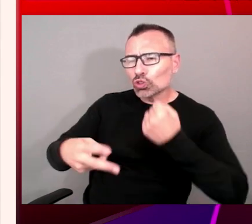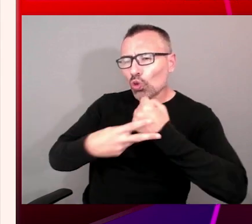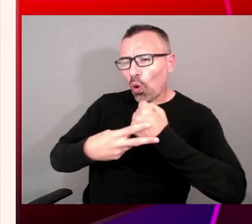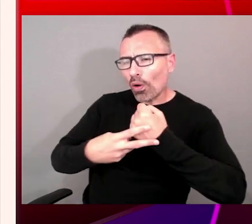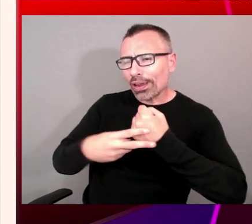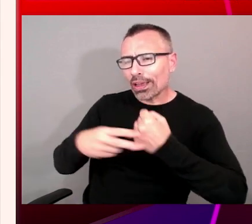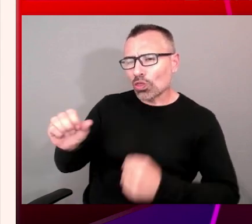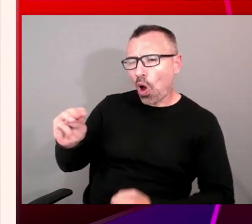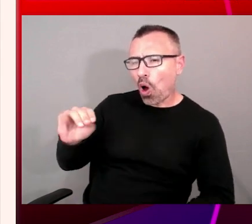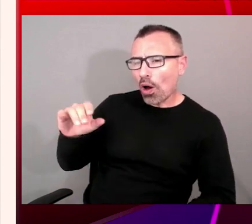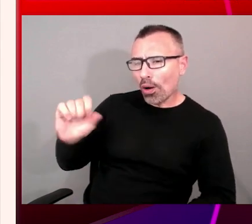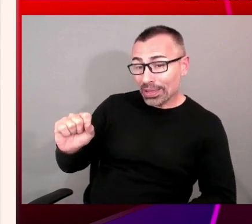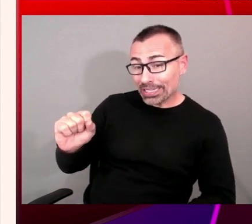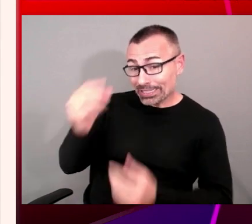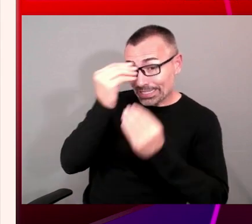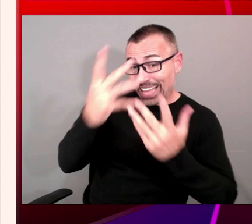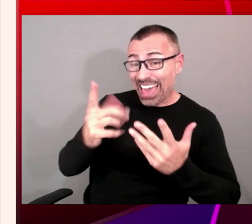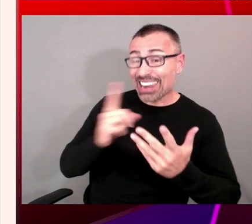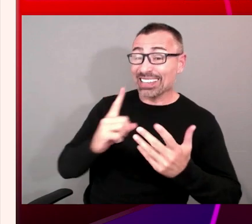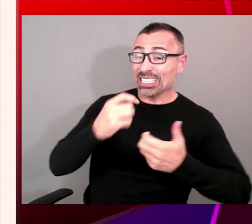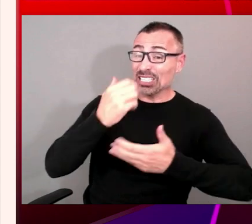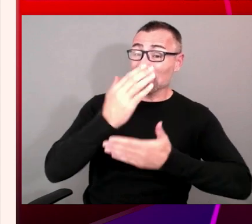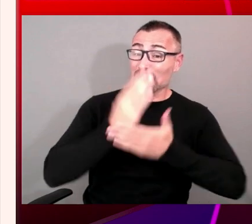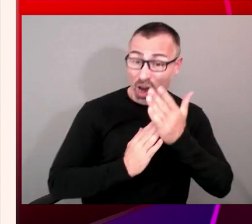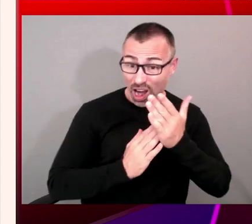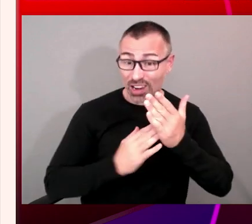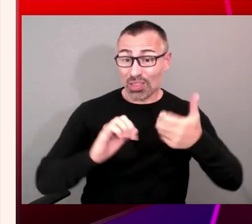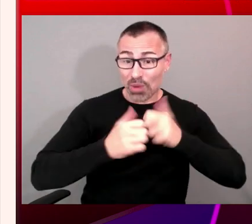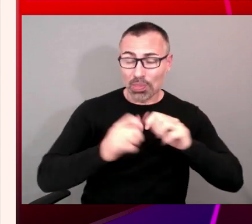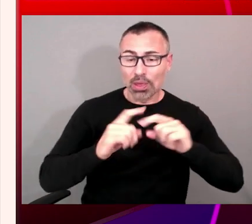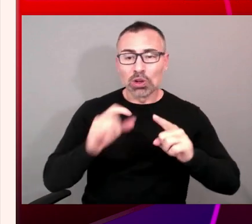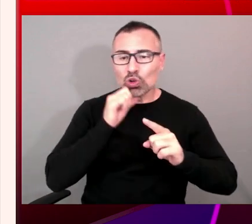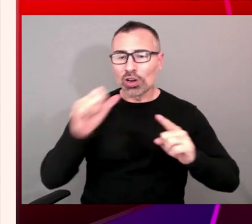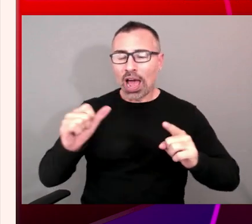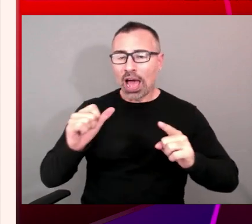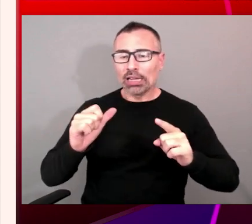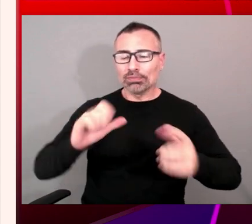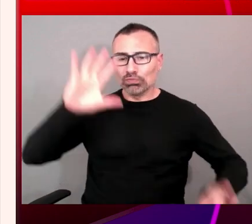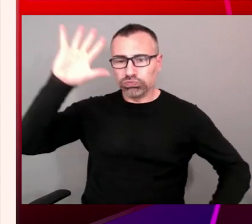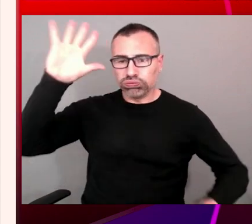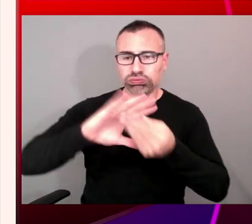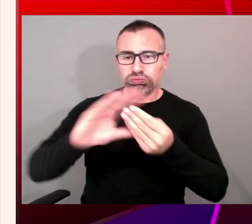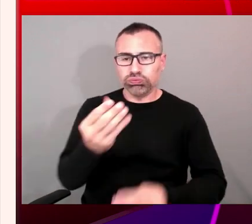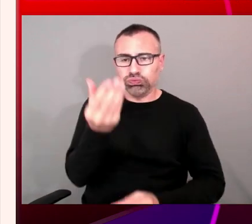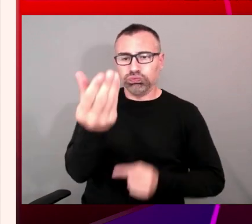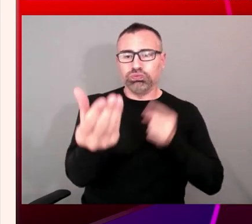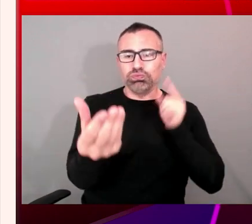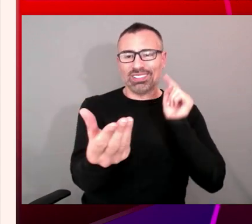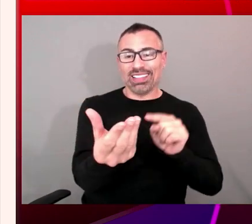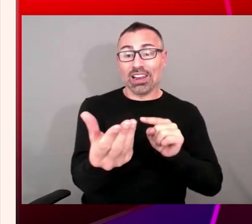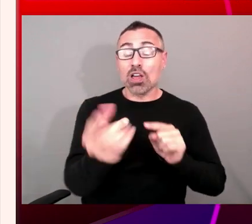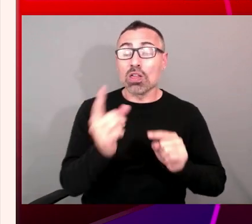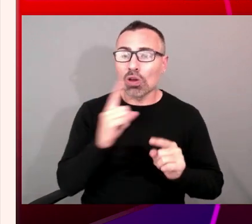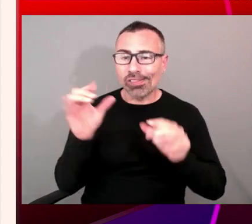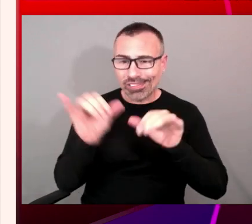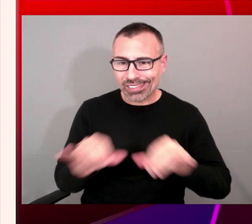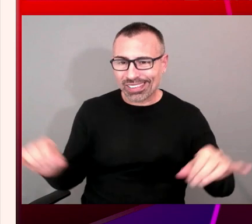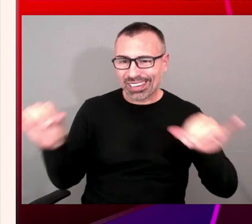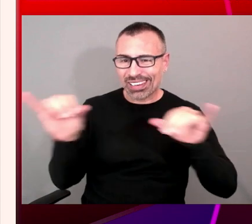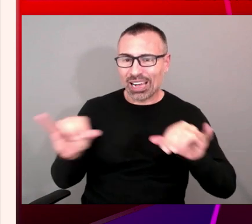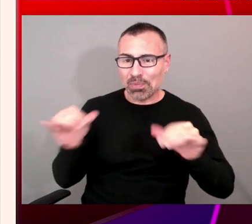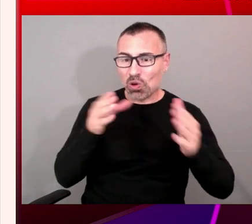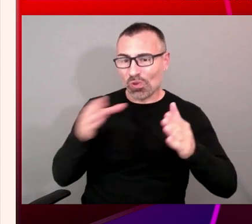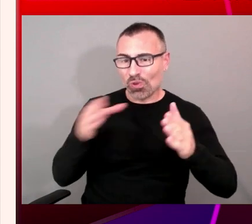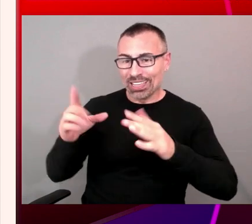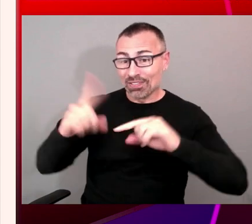the problem. But you're not looking at this data in a silo. No, right? And there are very all. Common ways applied by various scientists. And you all